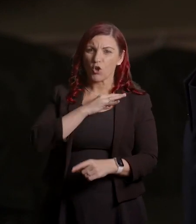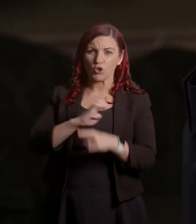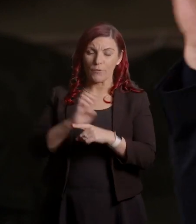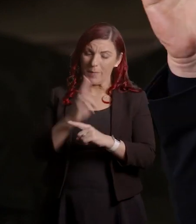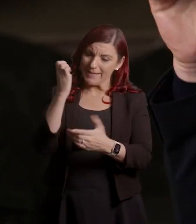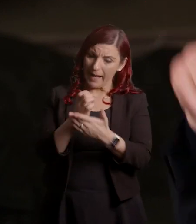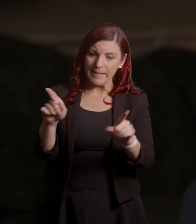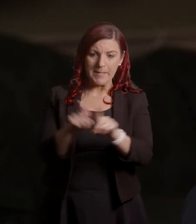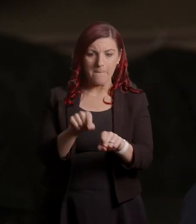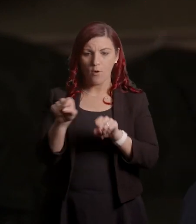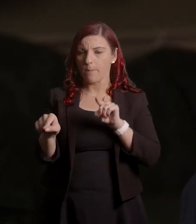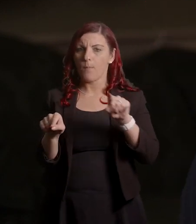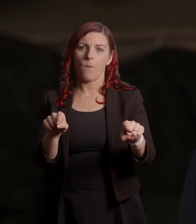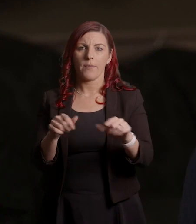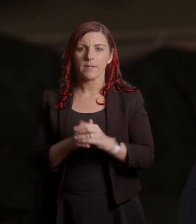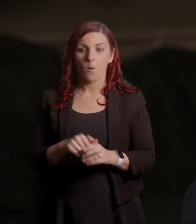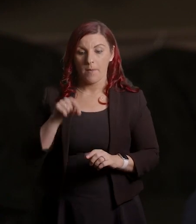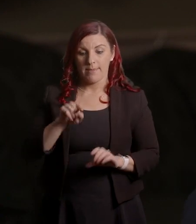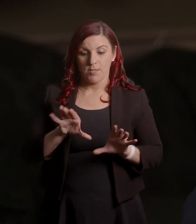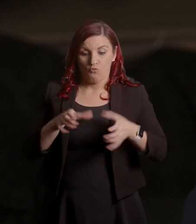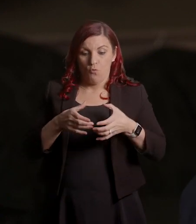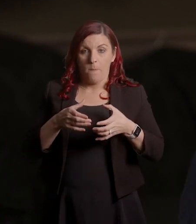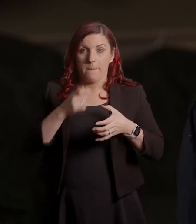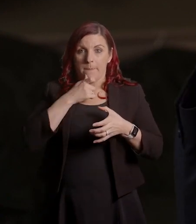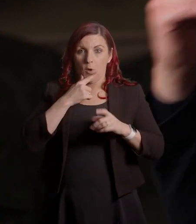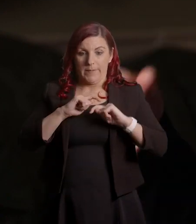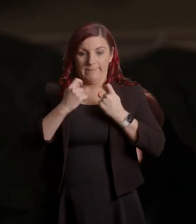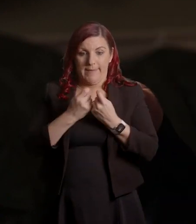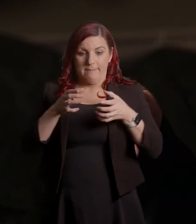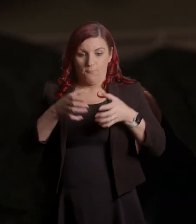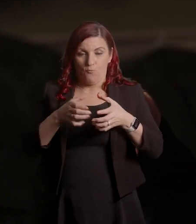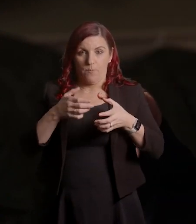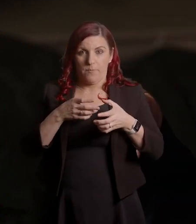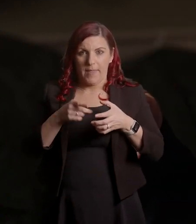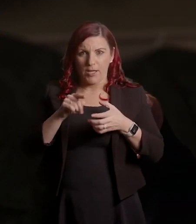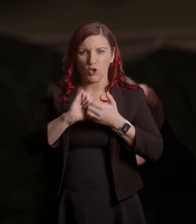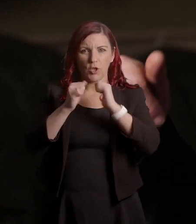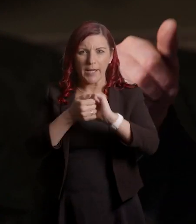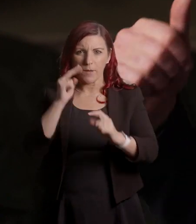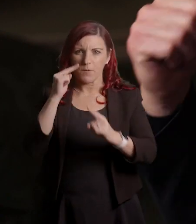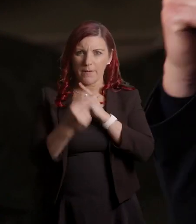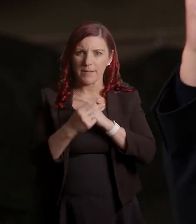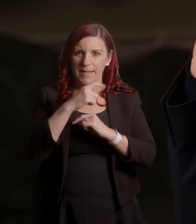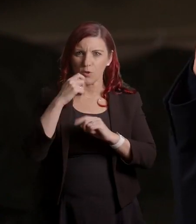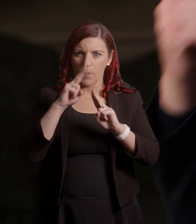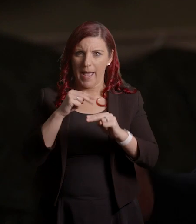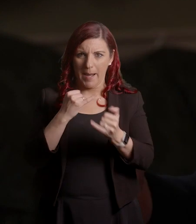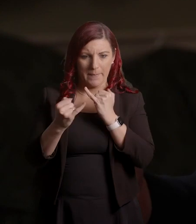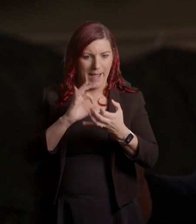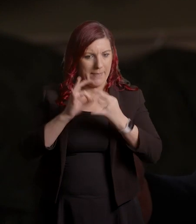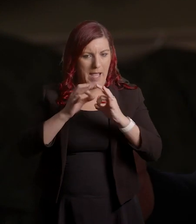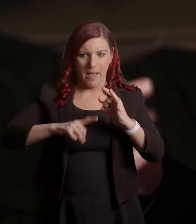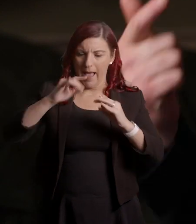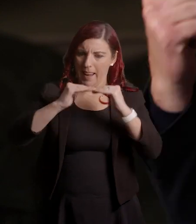it should be exactly the same way. And if this group changed that mindset, that, you can play the game at a real